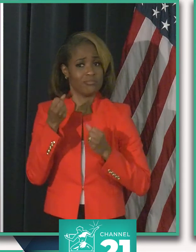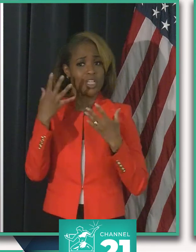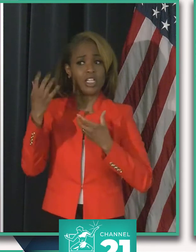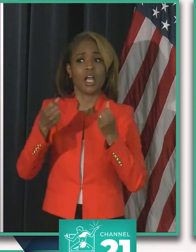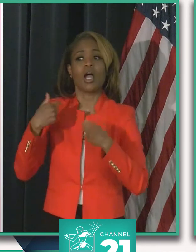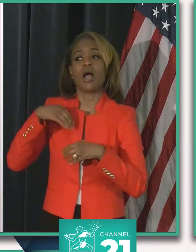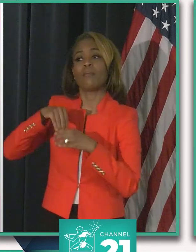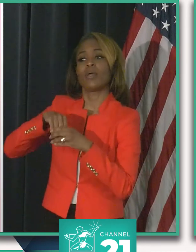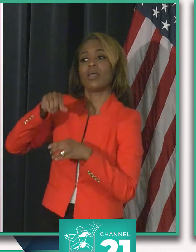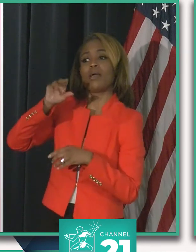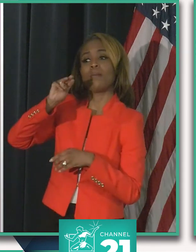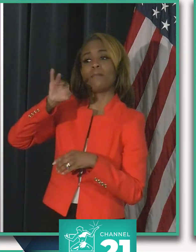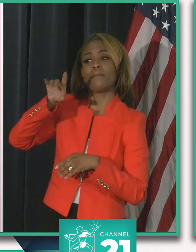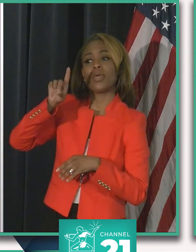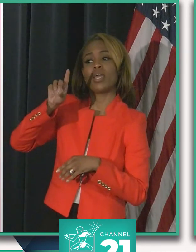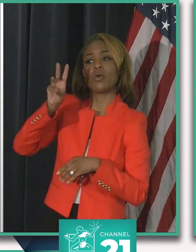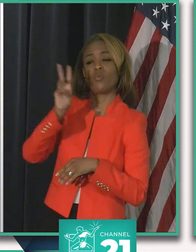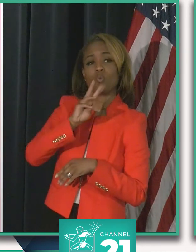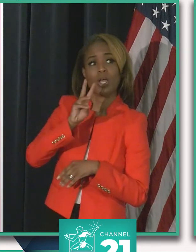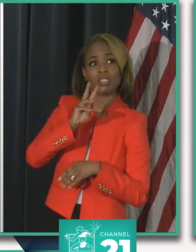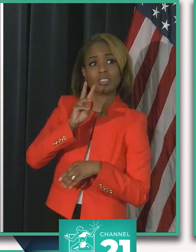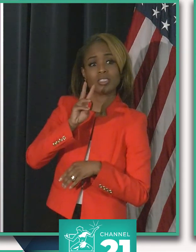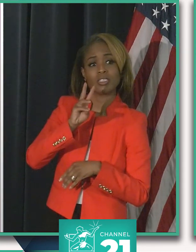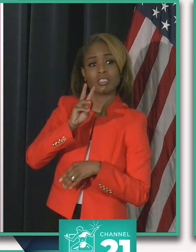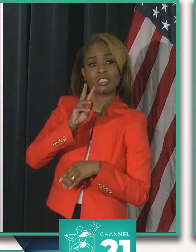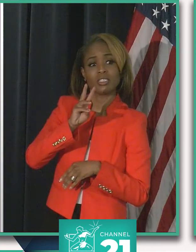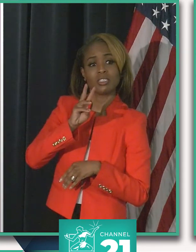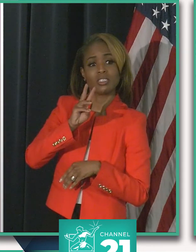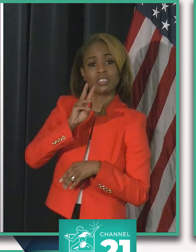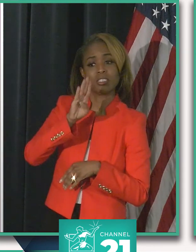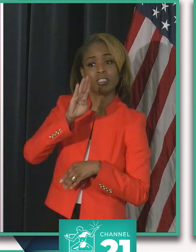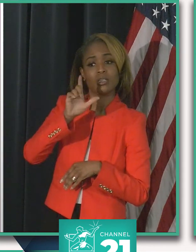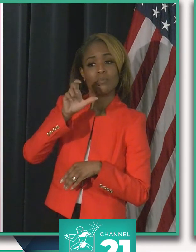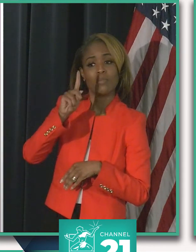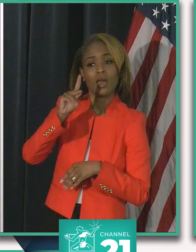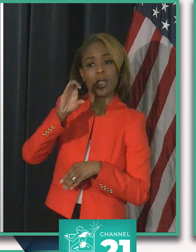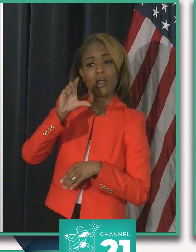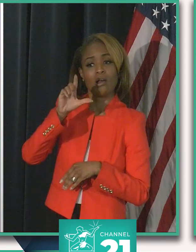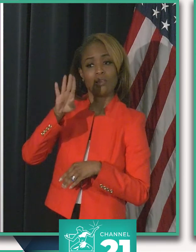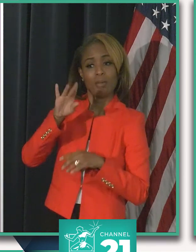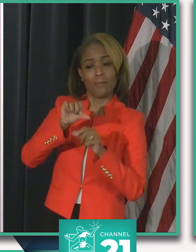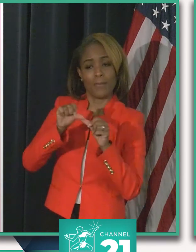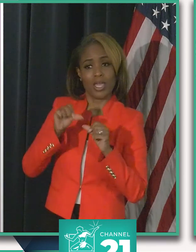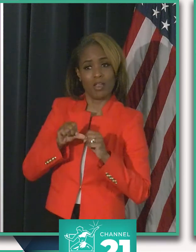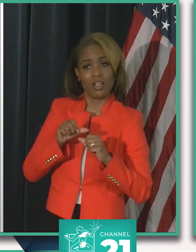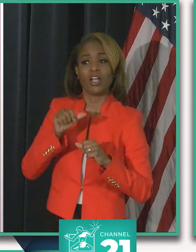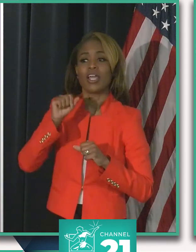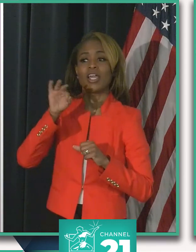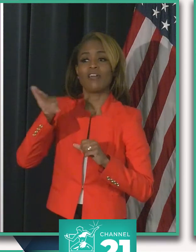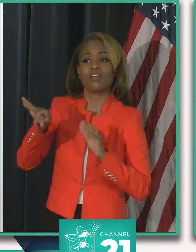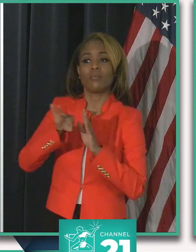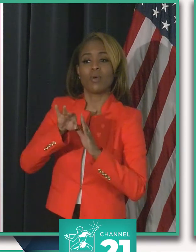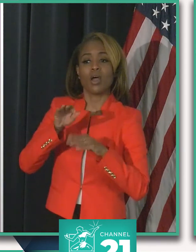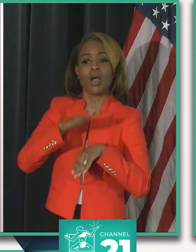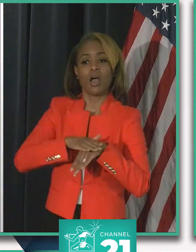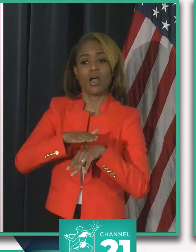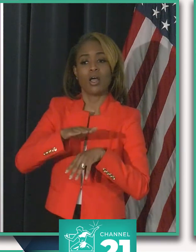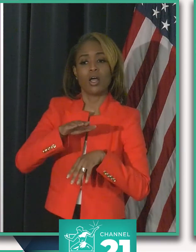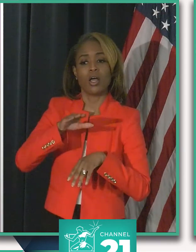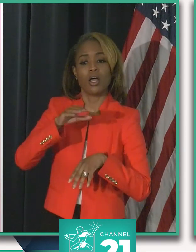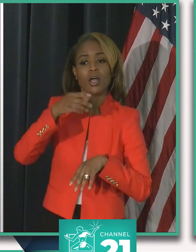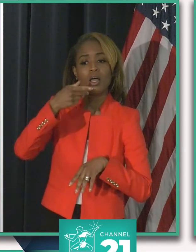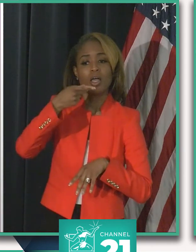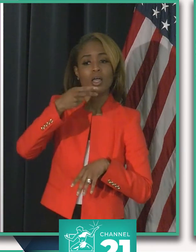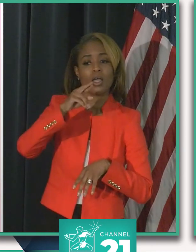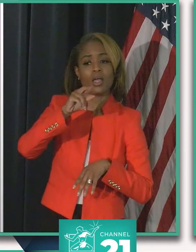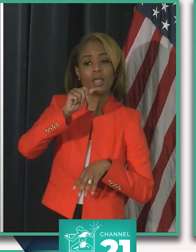I'm in Midwest. I'm sorry, I'm in Midwest Black Club area. If we had I'm on Prairie